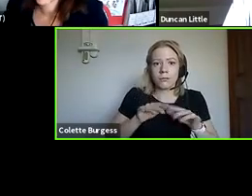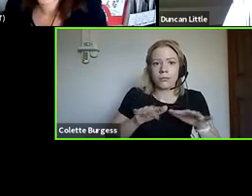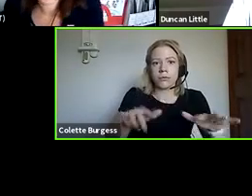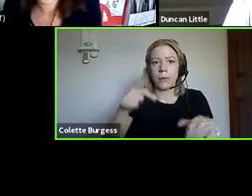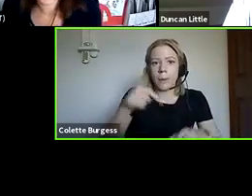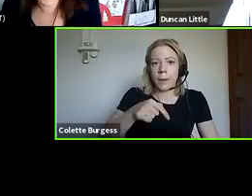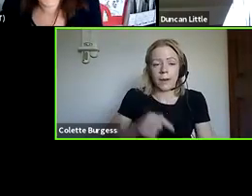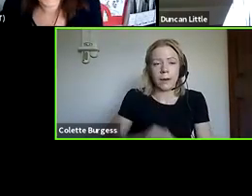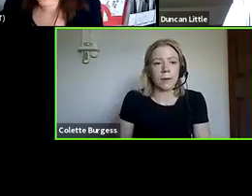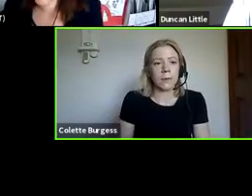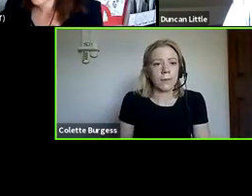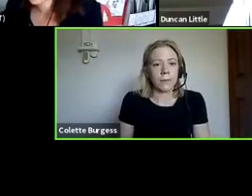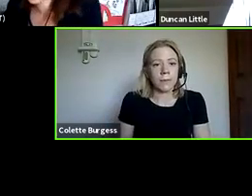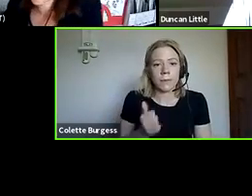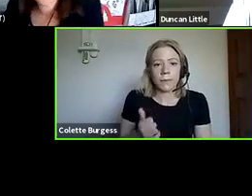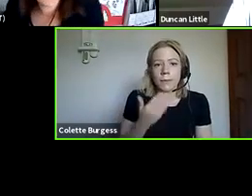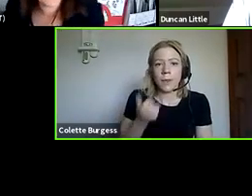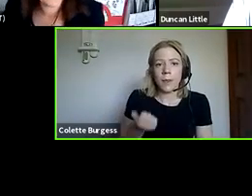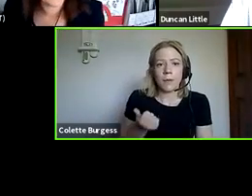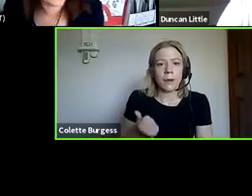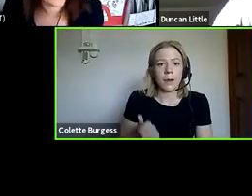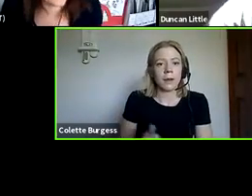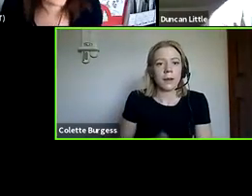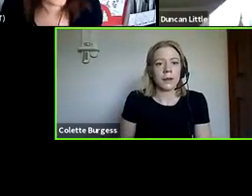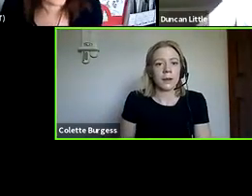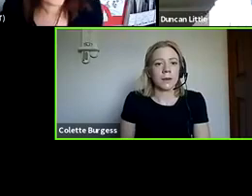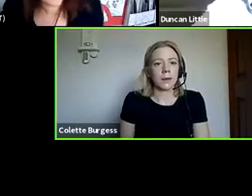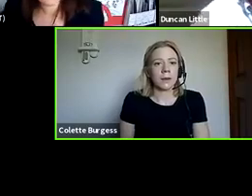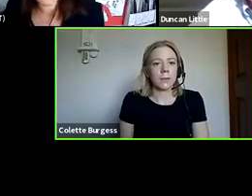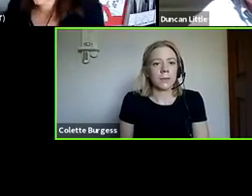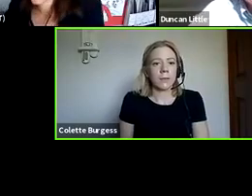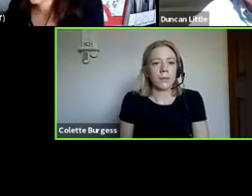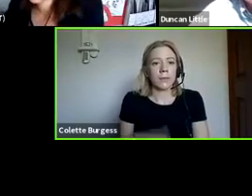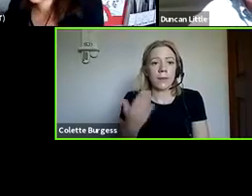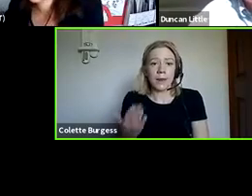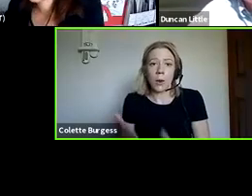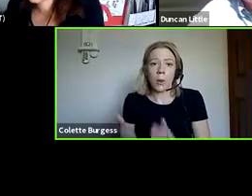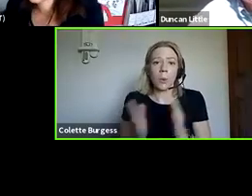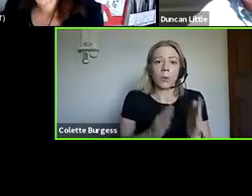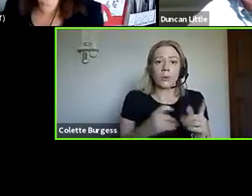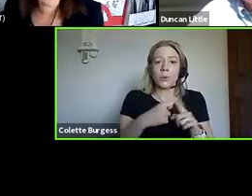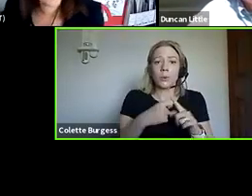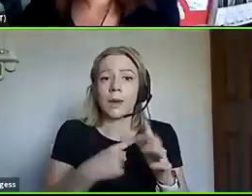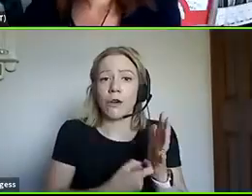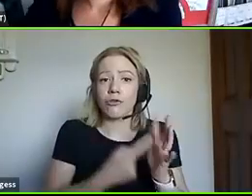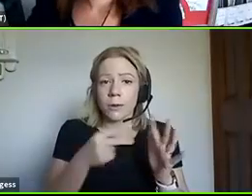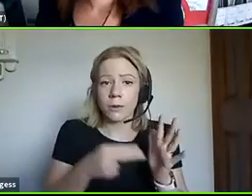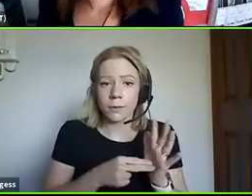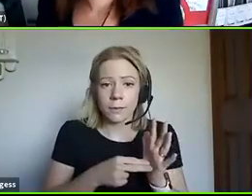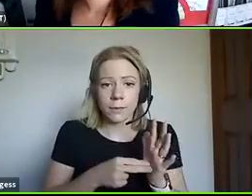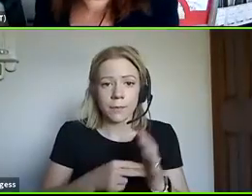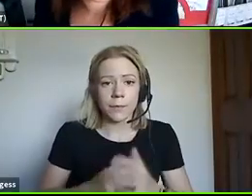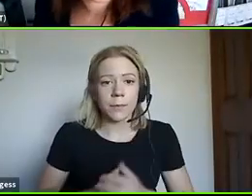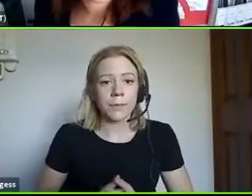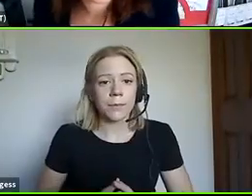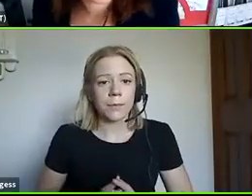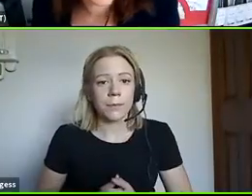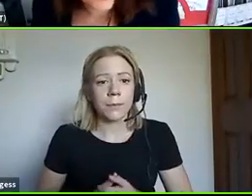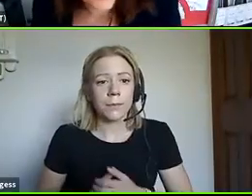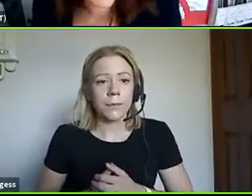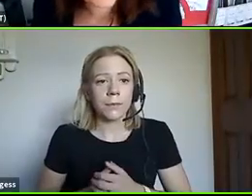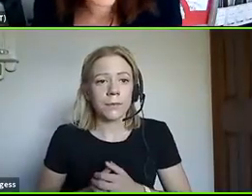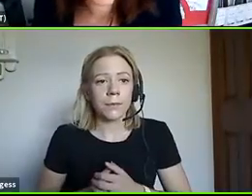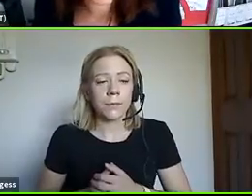Okay, lovely. Well, we'll take you out of the spotlight, Duncan, and move on to Karen. There's a question for you, Karen. Do you consider